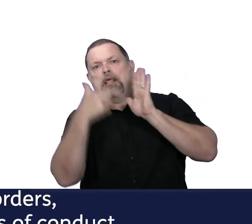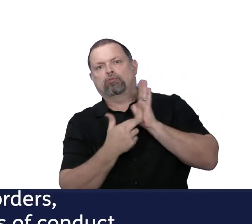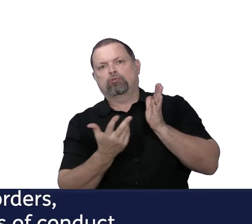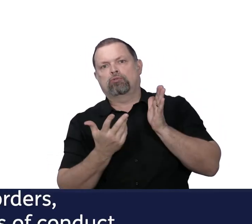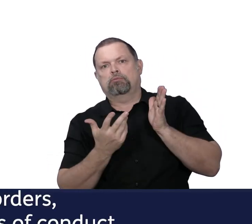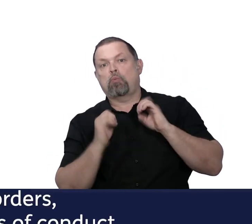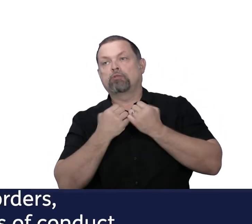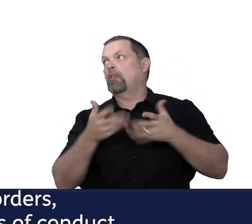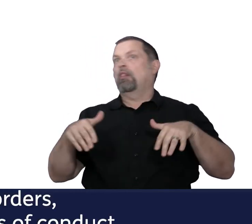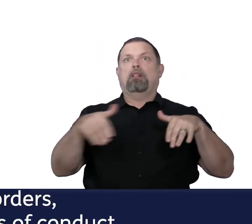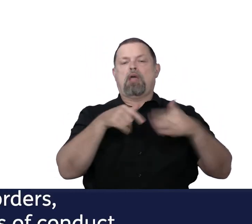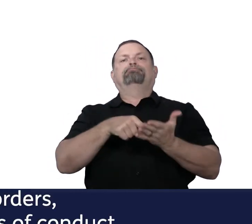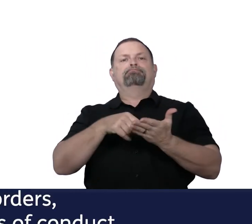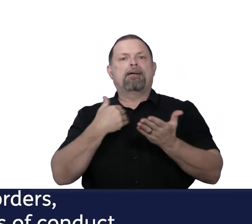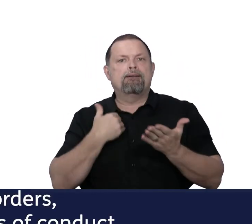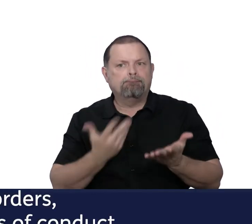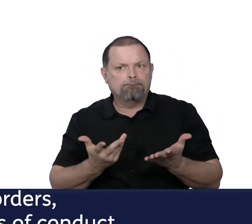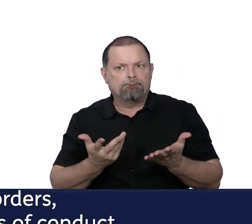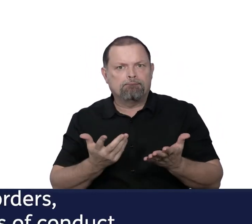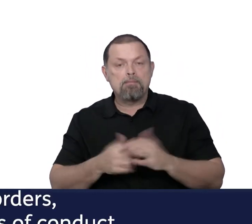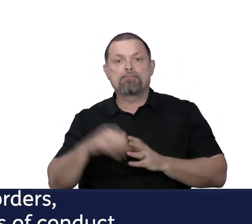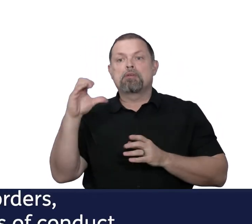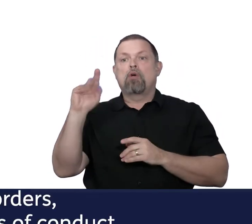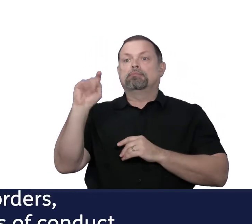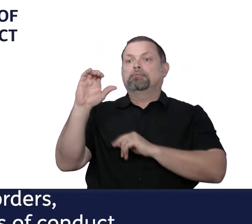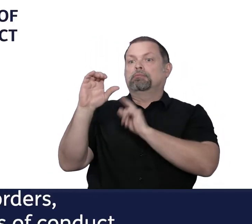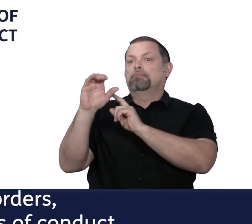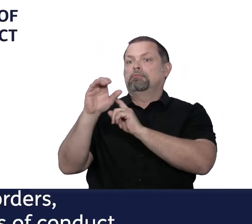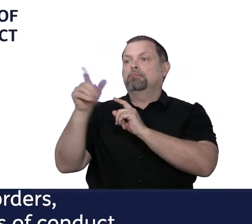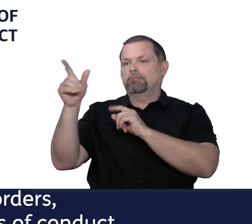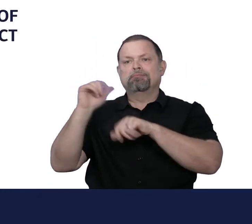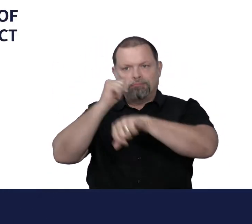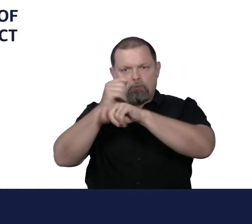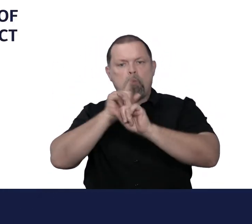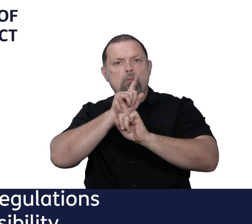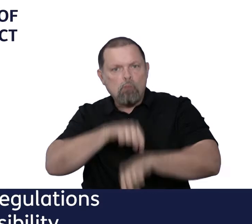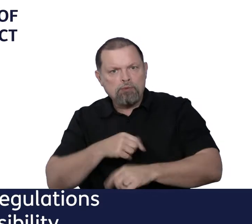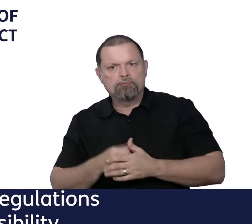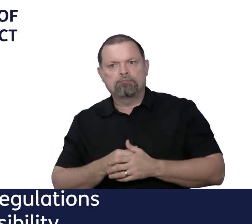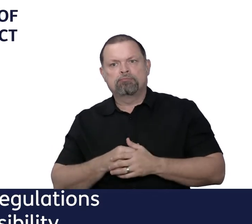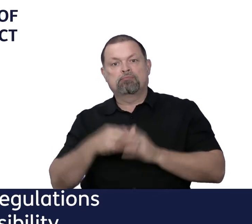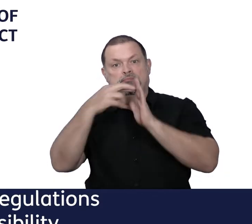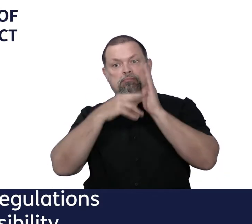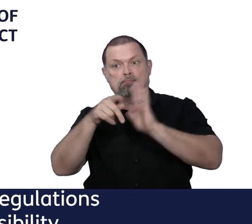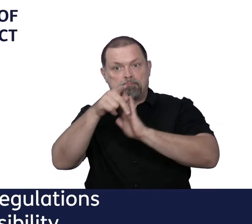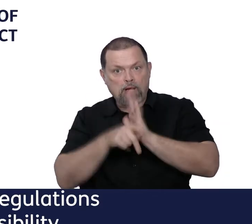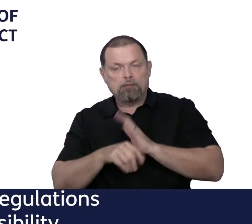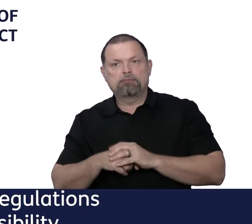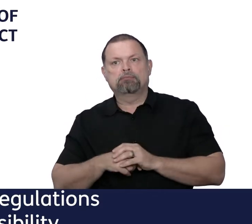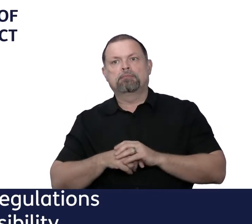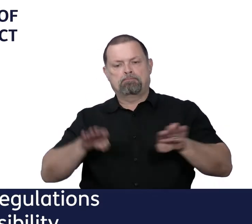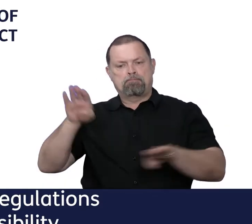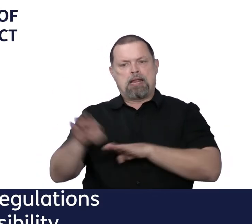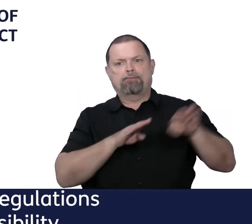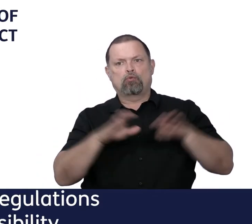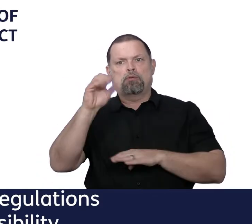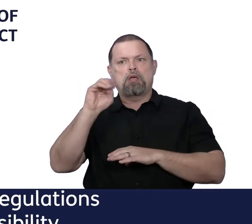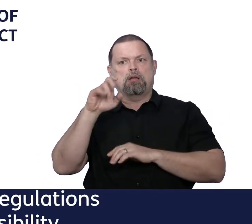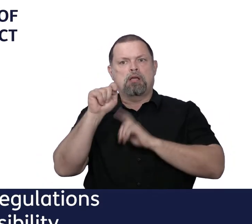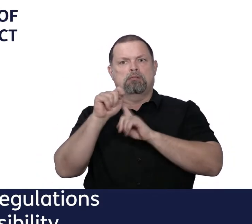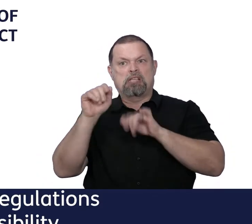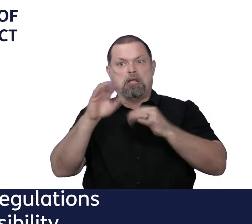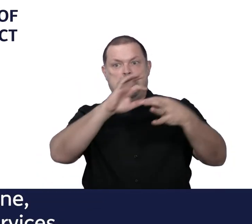The CRTC also makes orders, regulatory policies, and codes of conduct. These work together with regulations to help